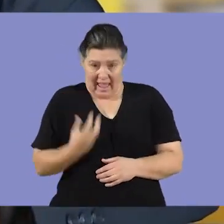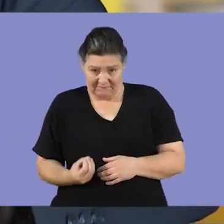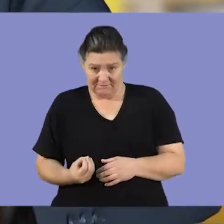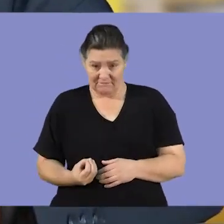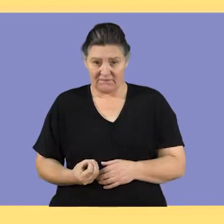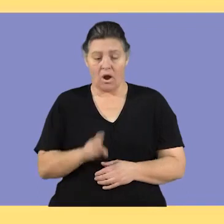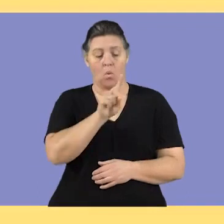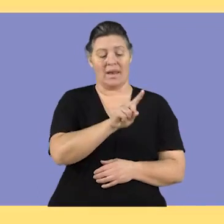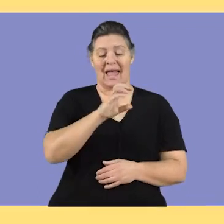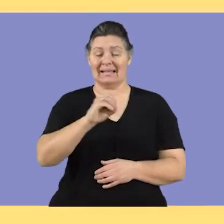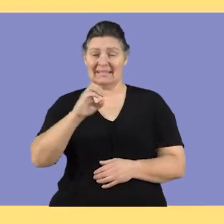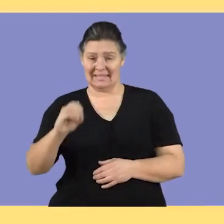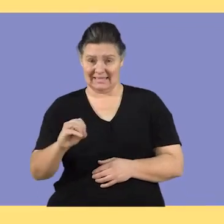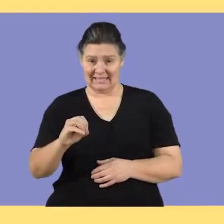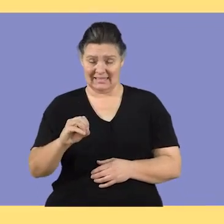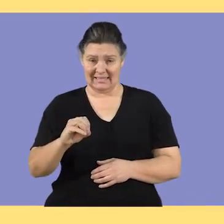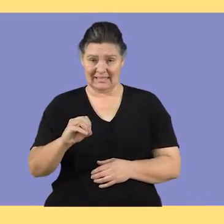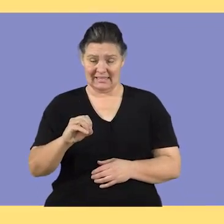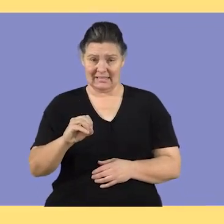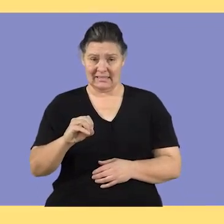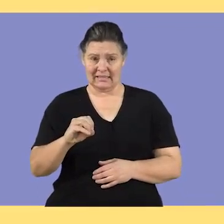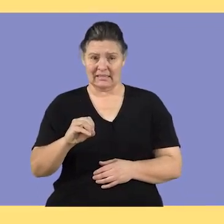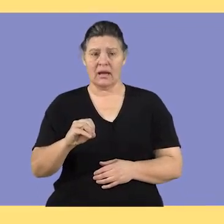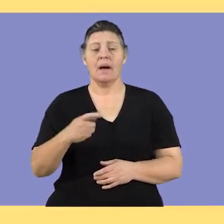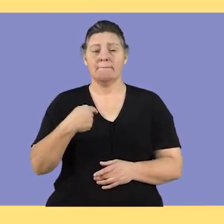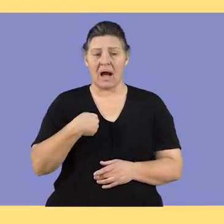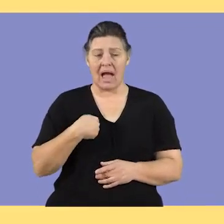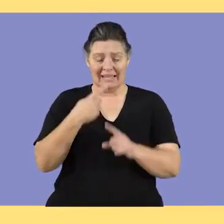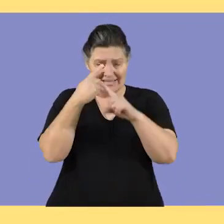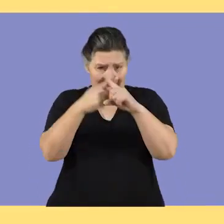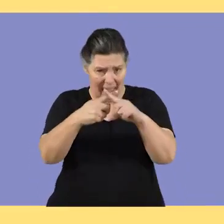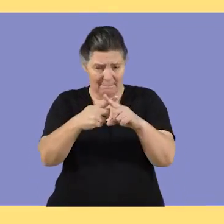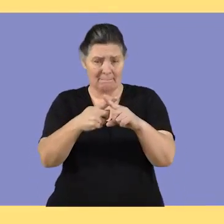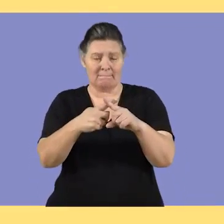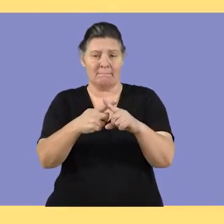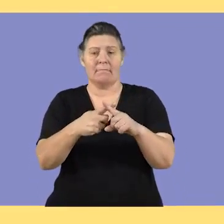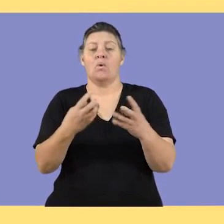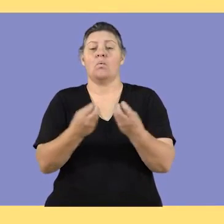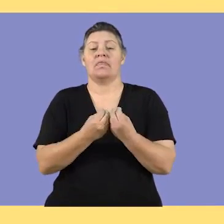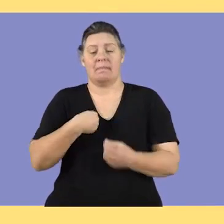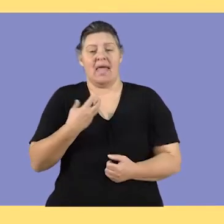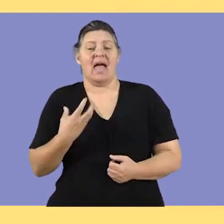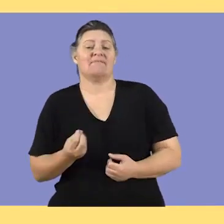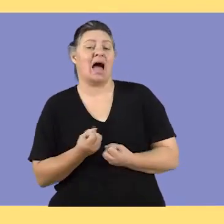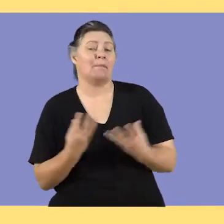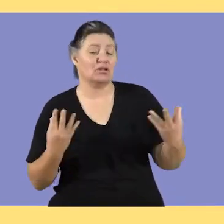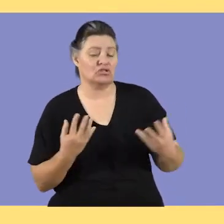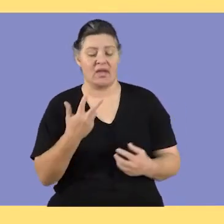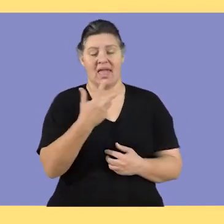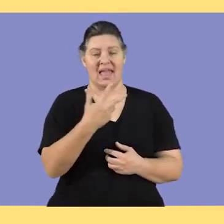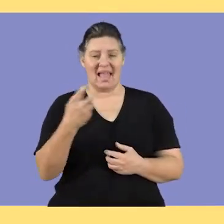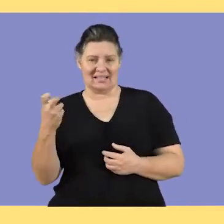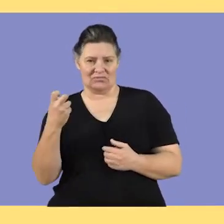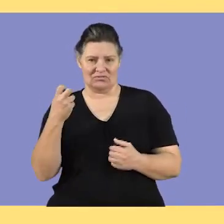I have is 100, what you see here. Then I multiply that now with the have,